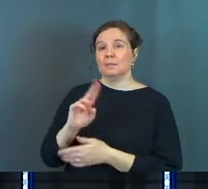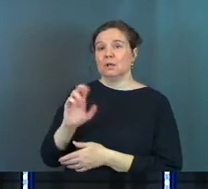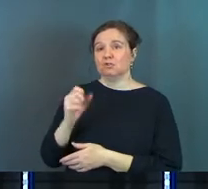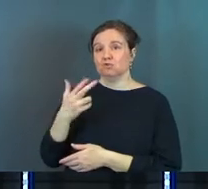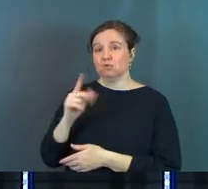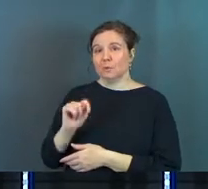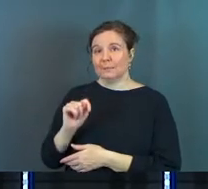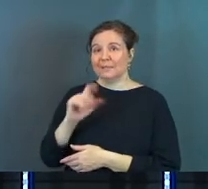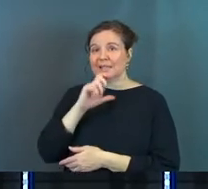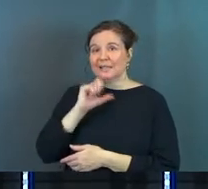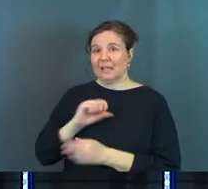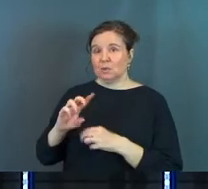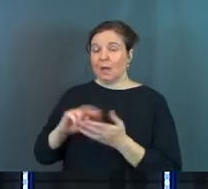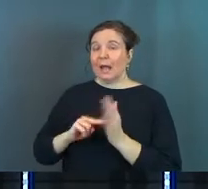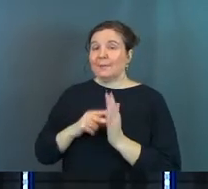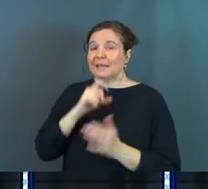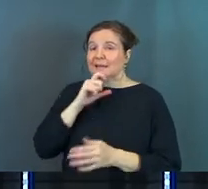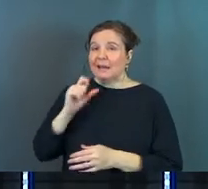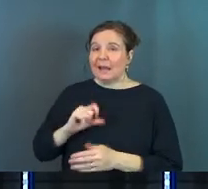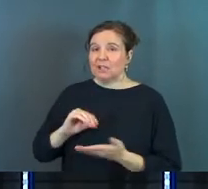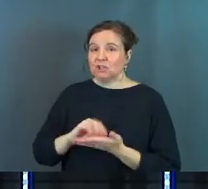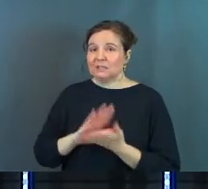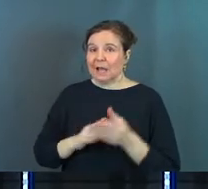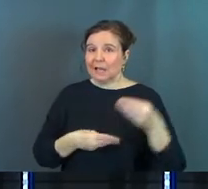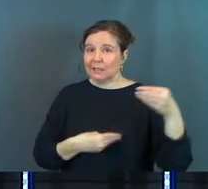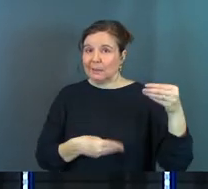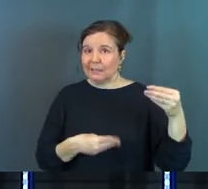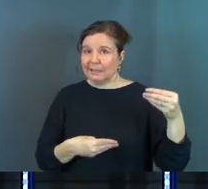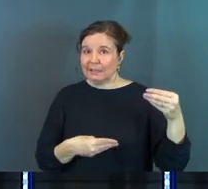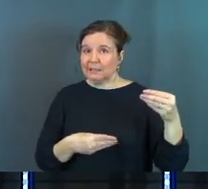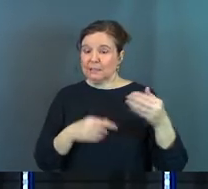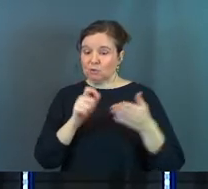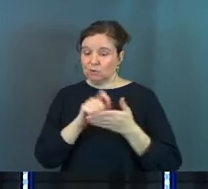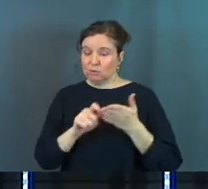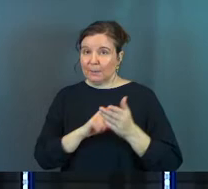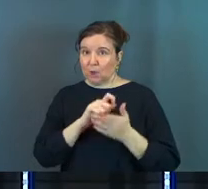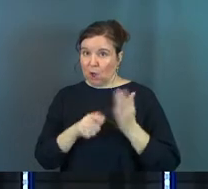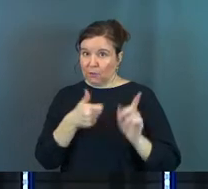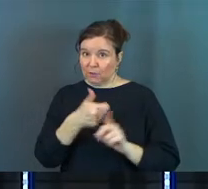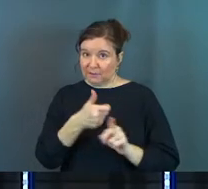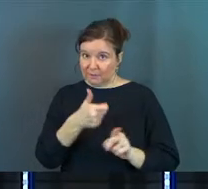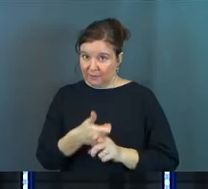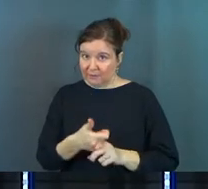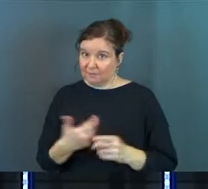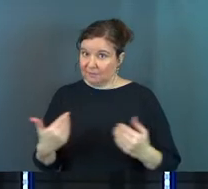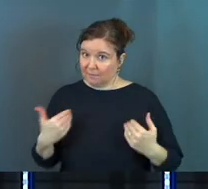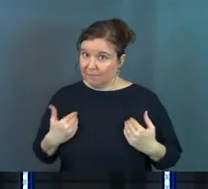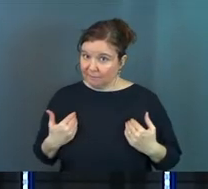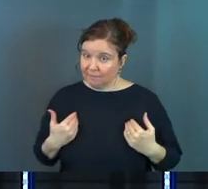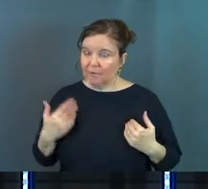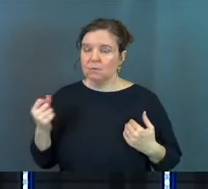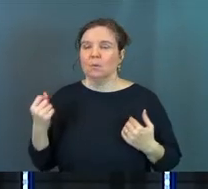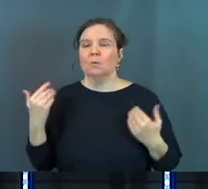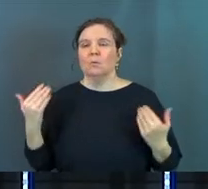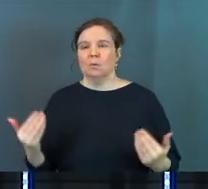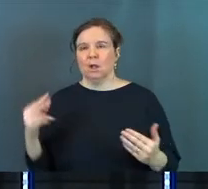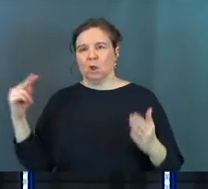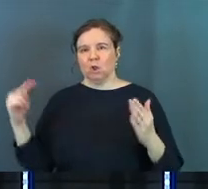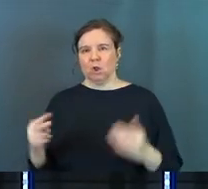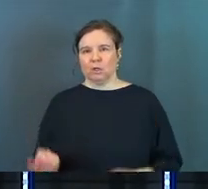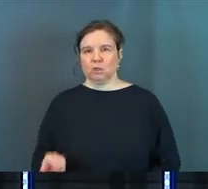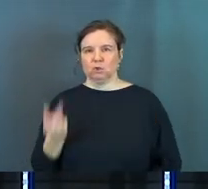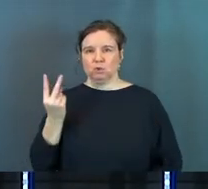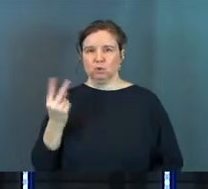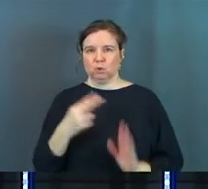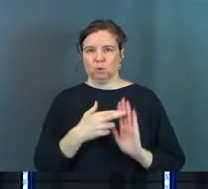what I mean is an ancient document, some of them written by the authors themselves. So let's look at